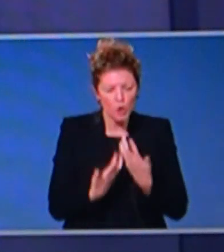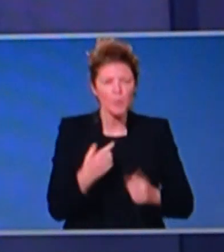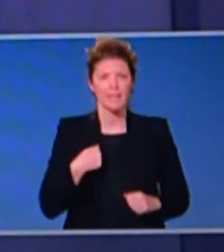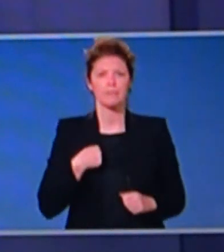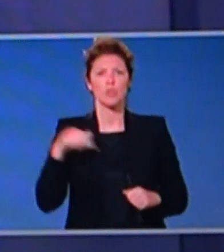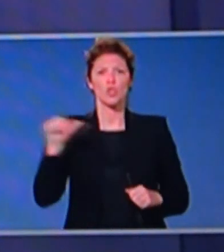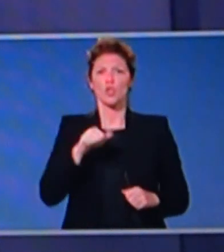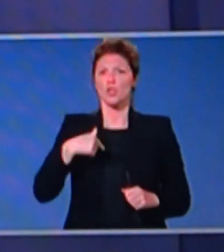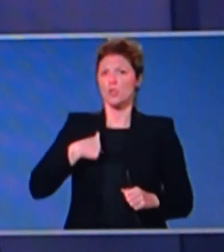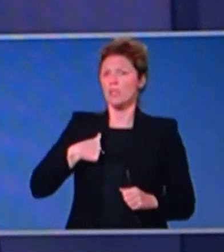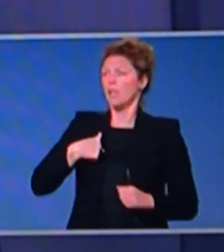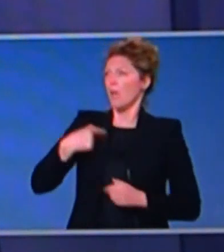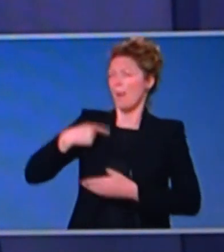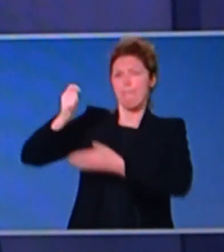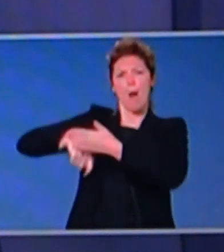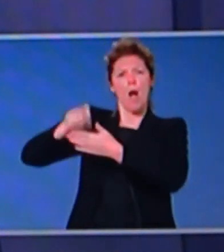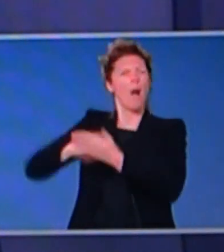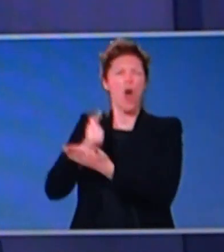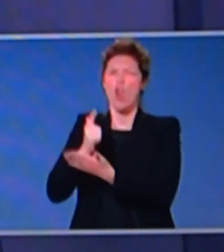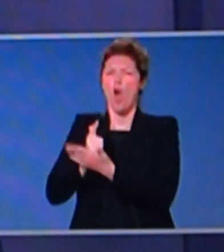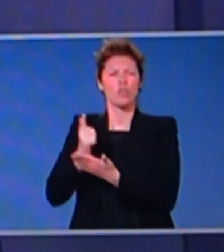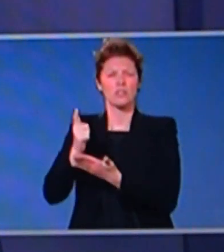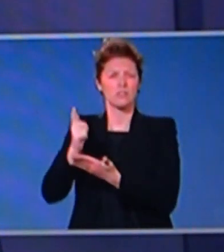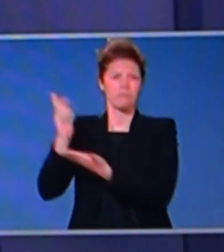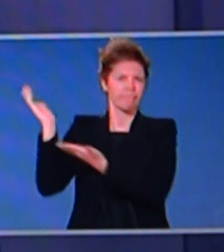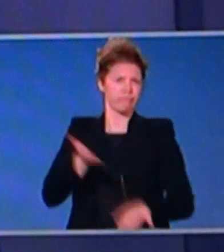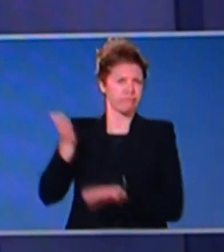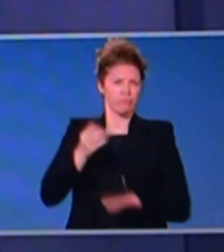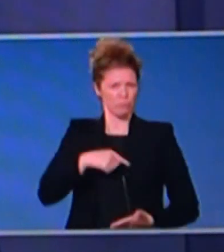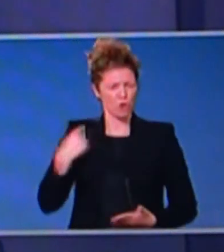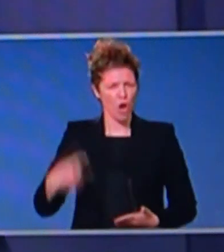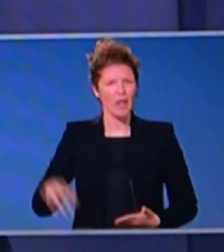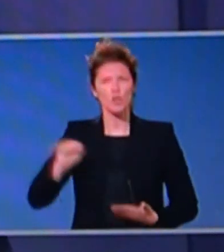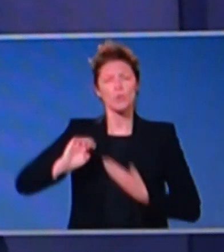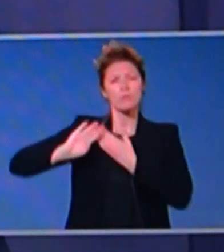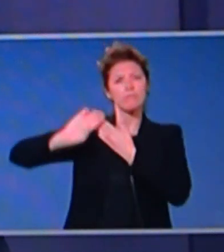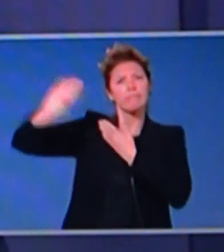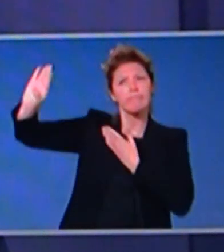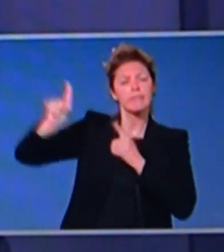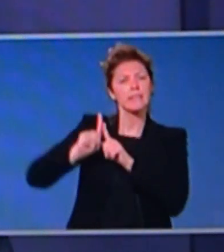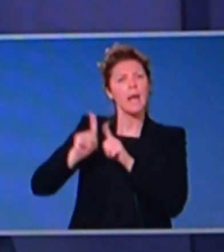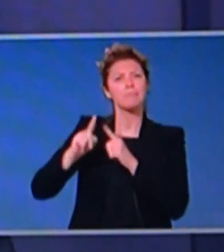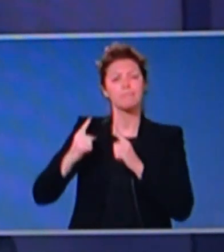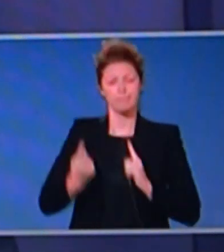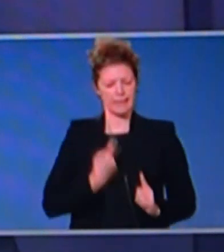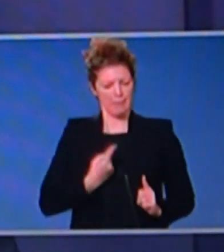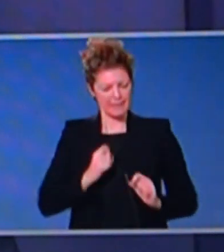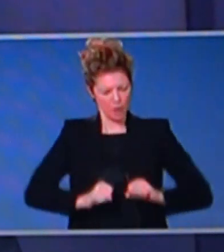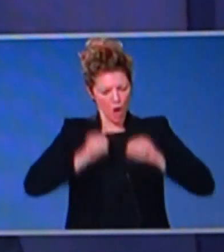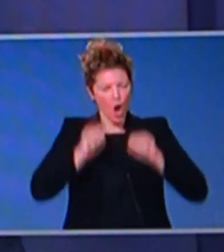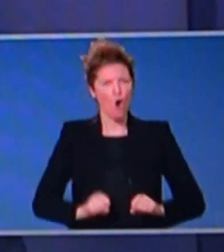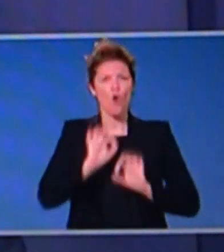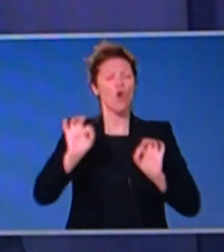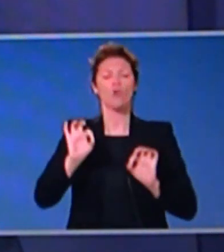more self-sufficient in certain products rather than having to have this dependence on imports from